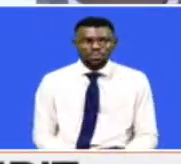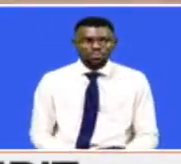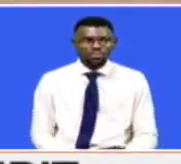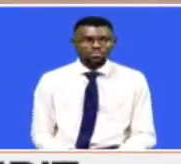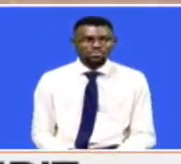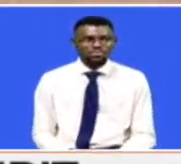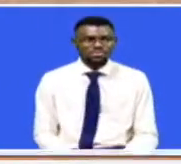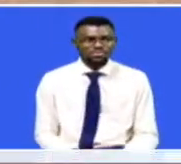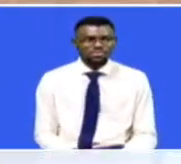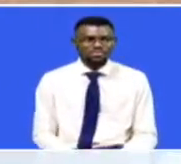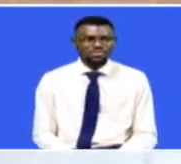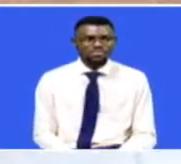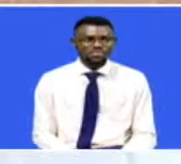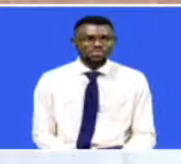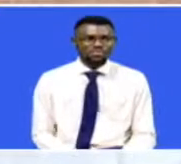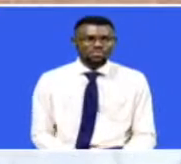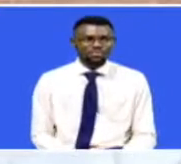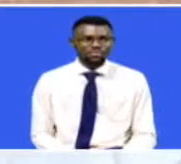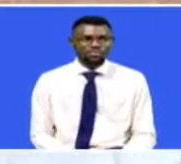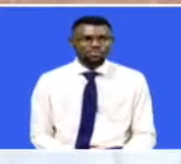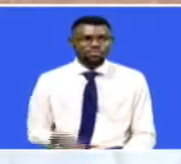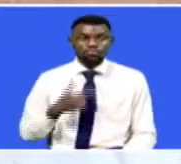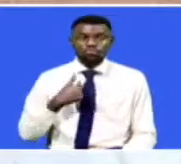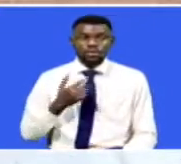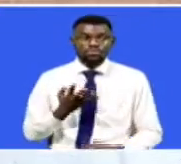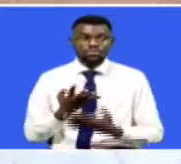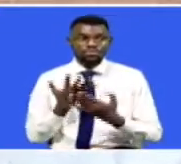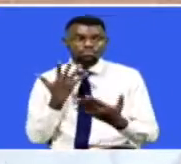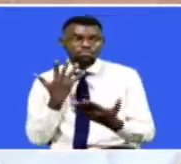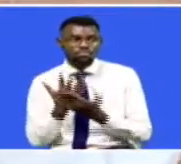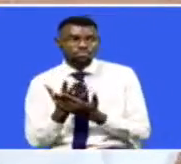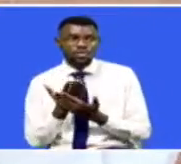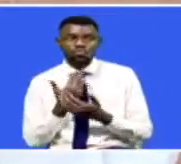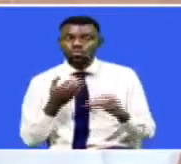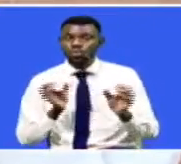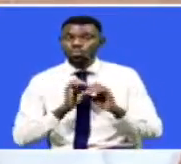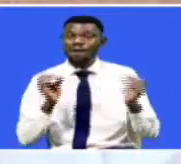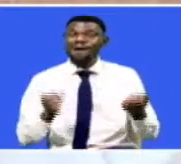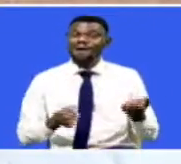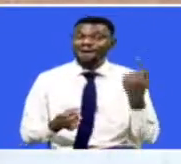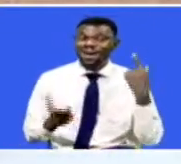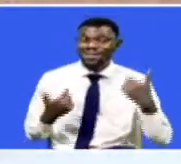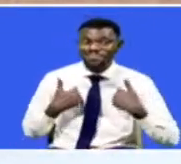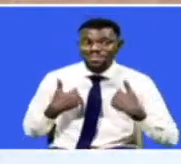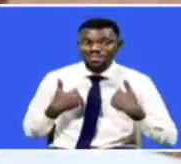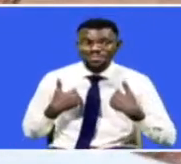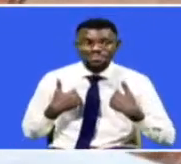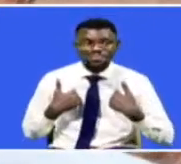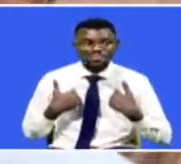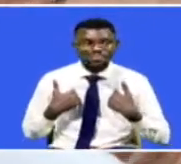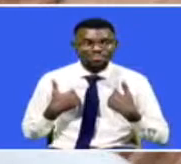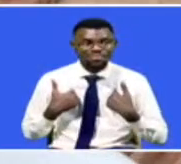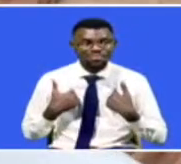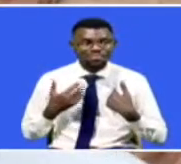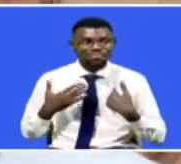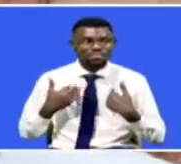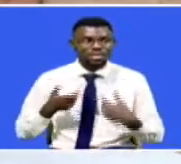Mumesikia, mimi sitaki kufungwa, tunaelewana? Mimi nitalipa ile ya